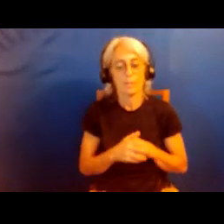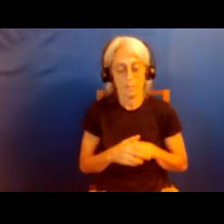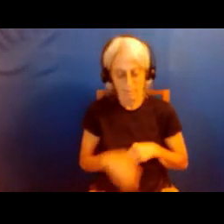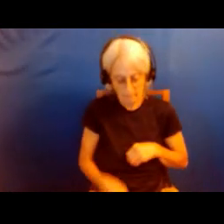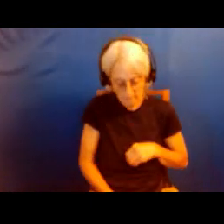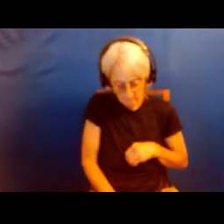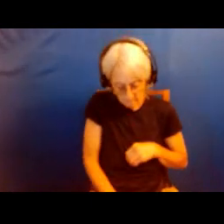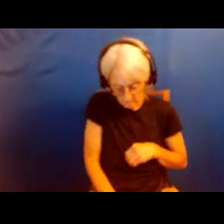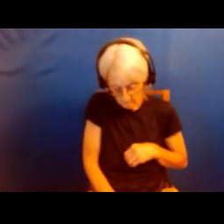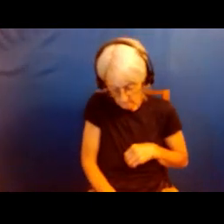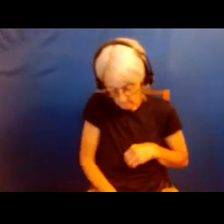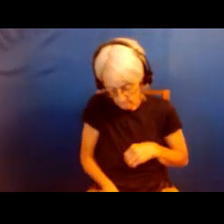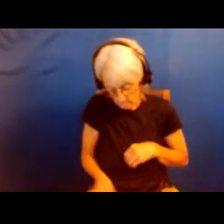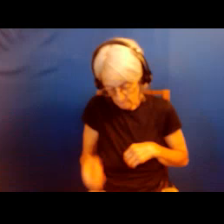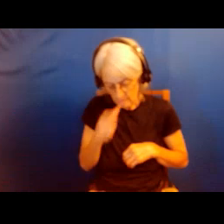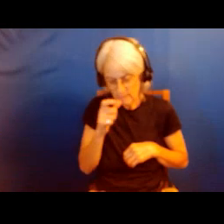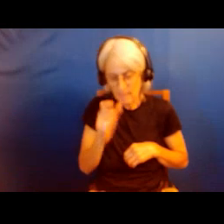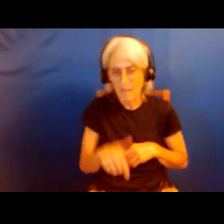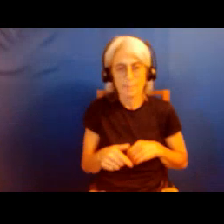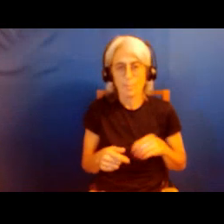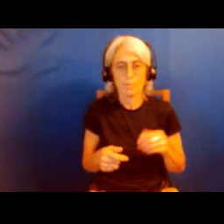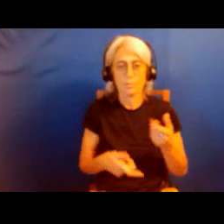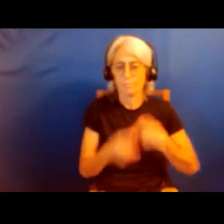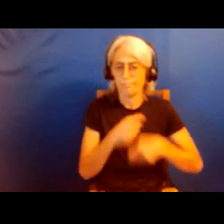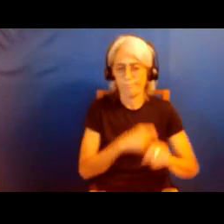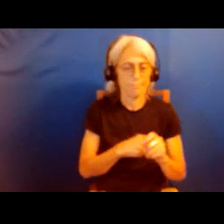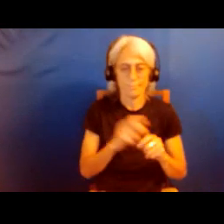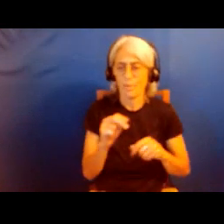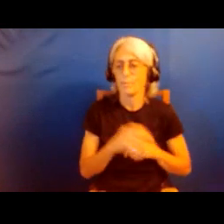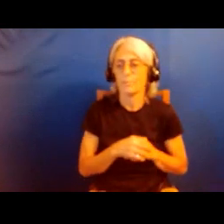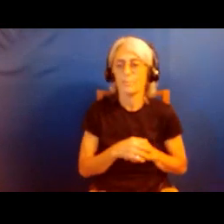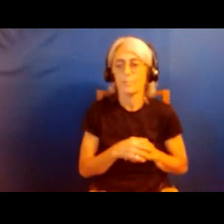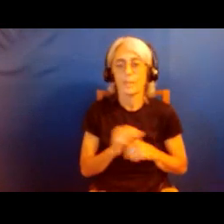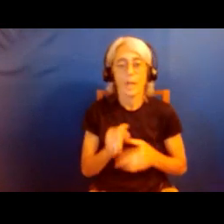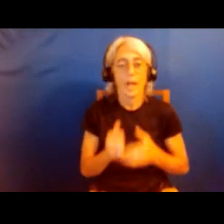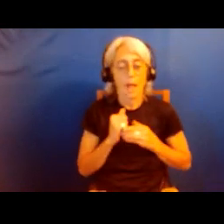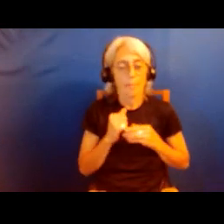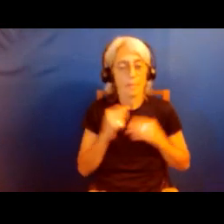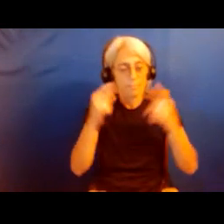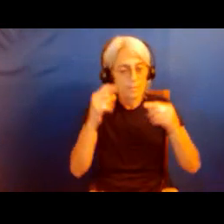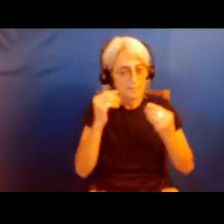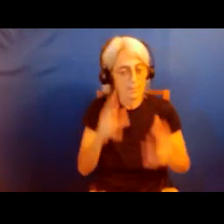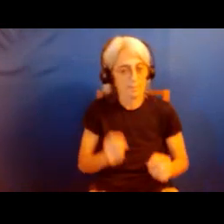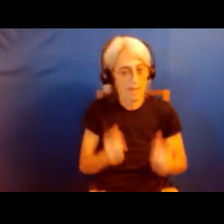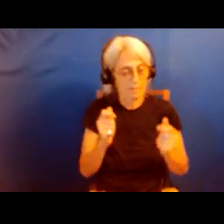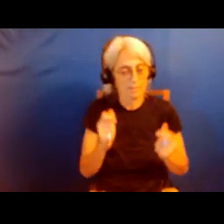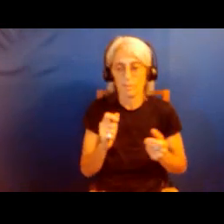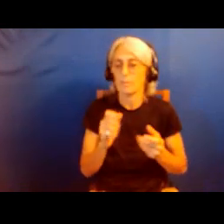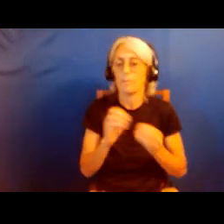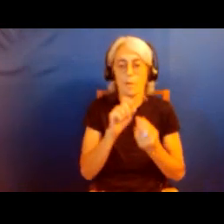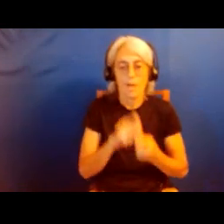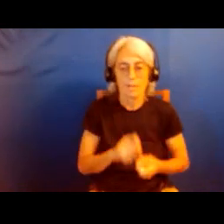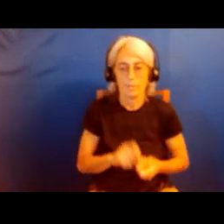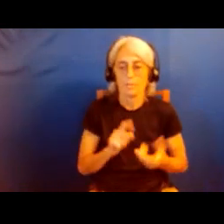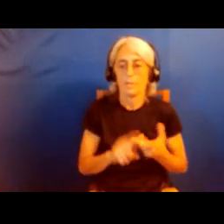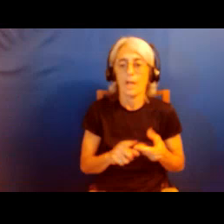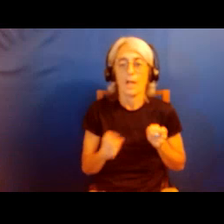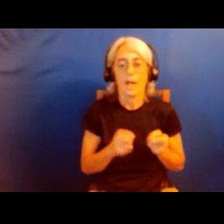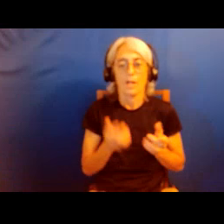do. It can help us process information faster, improve accuracy, and handle repetitive